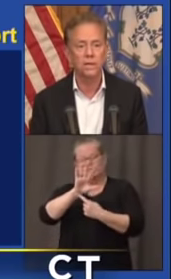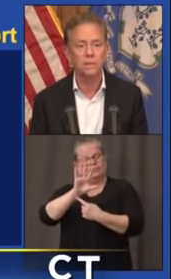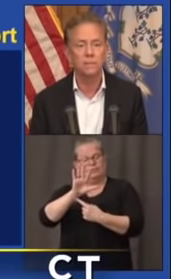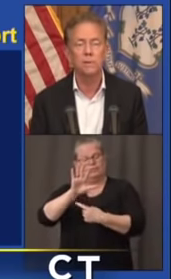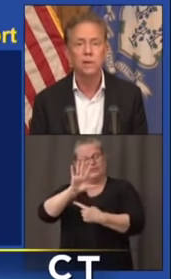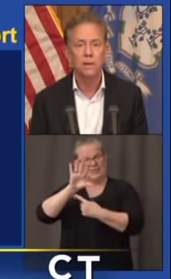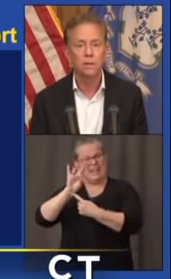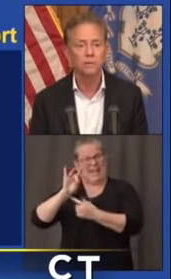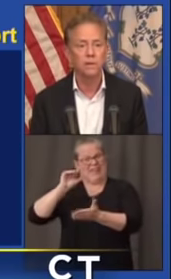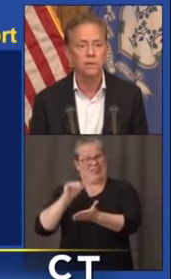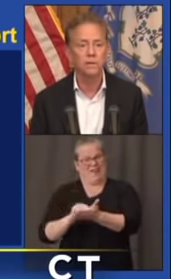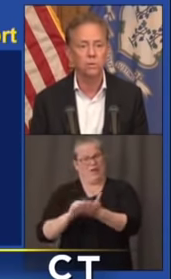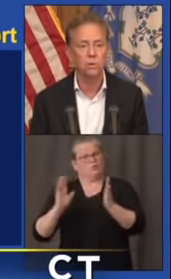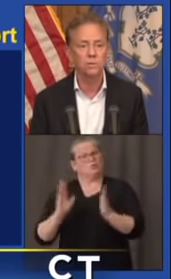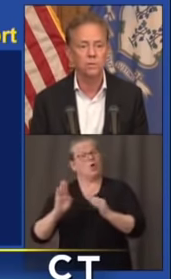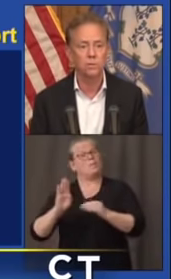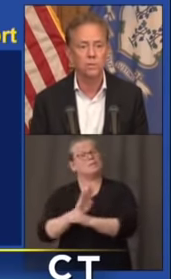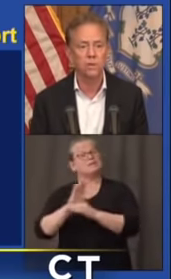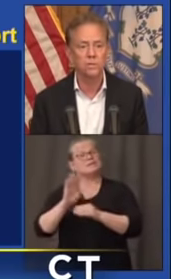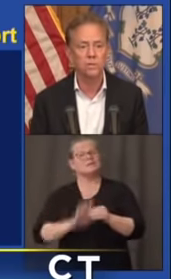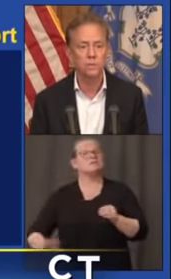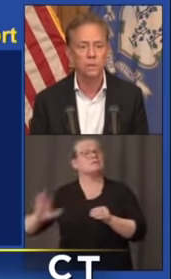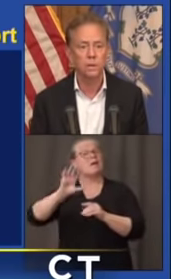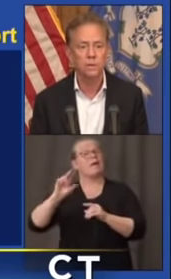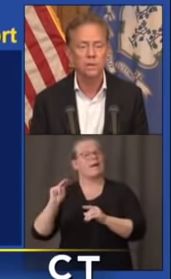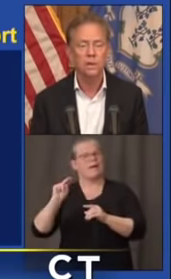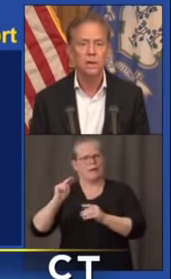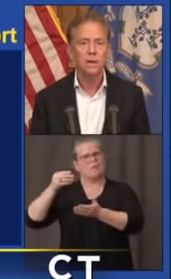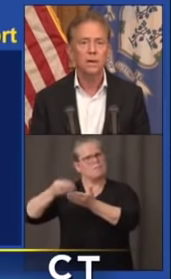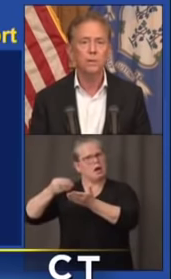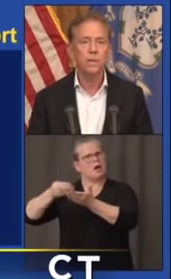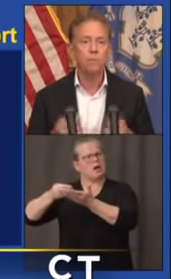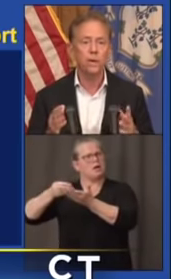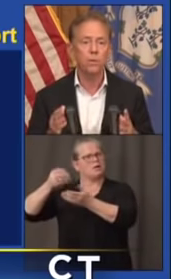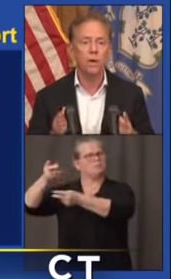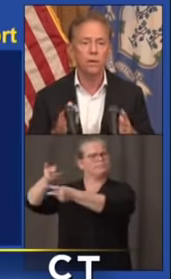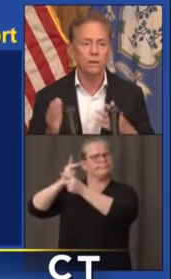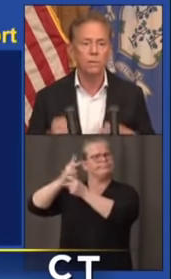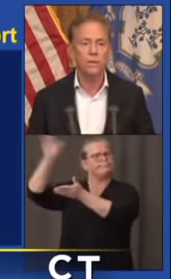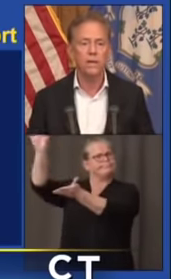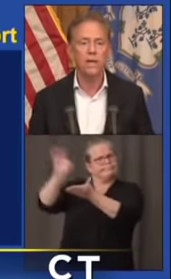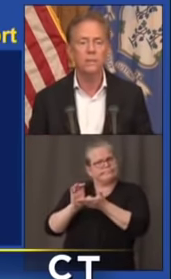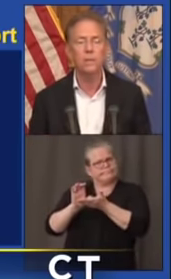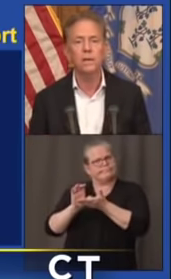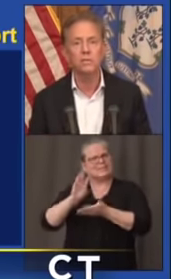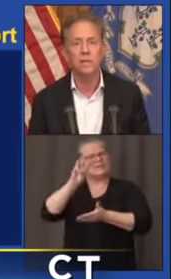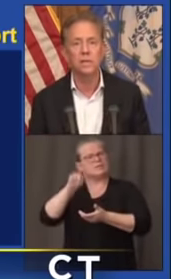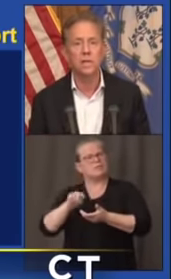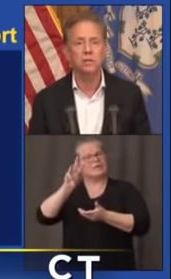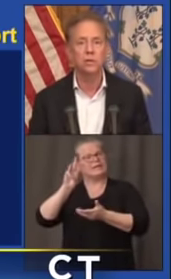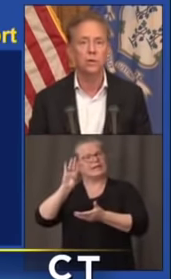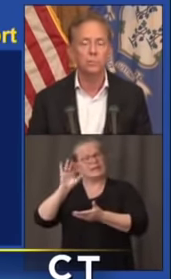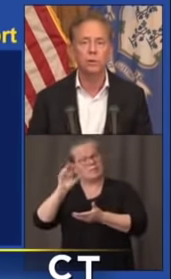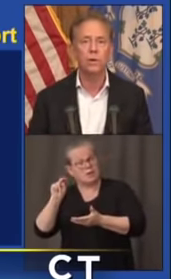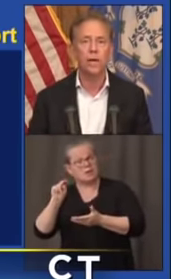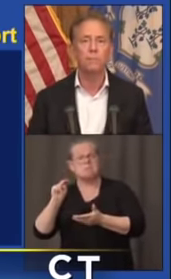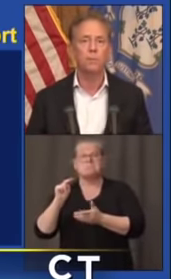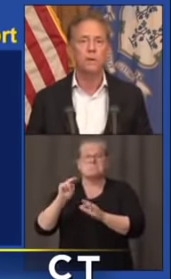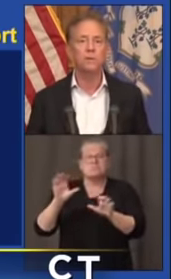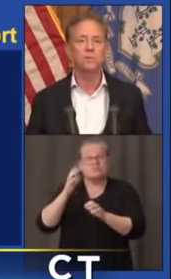Connecticut get funding, a total of $6.6 billion. We did pretty well. We did 8th best in the nation on a